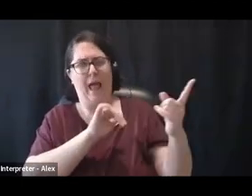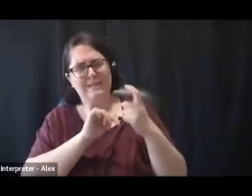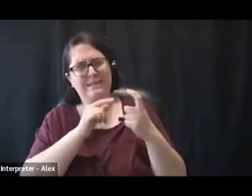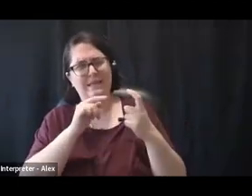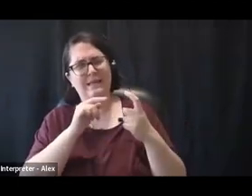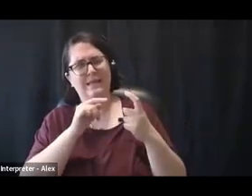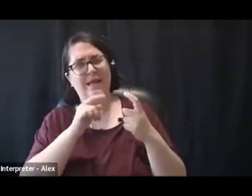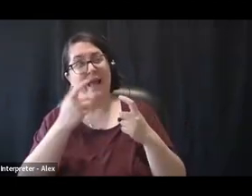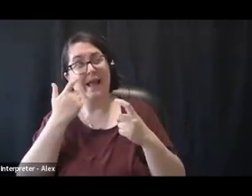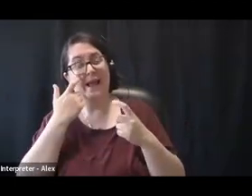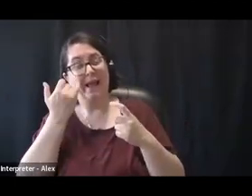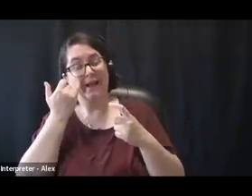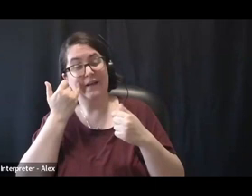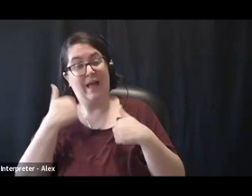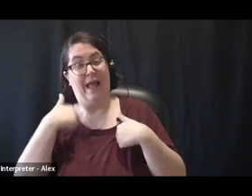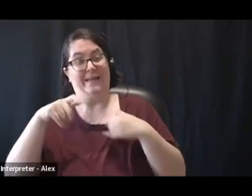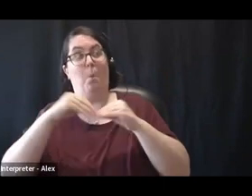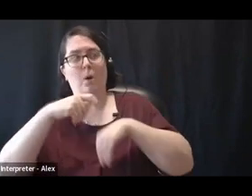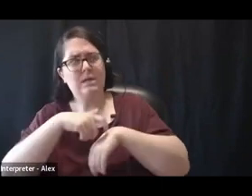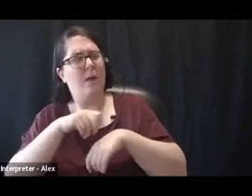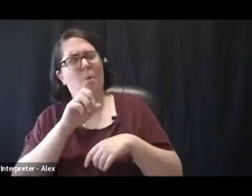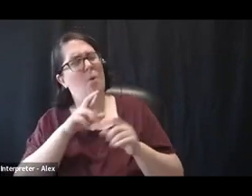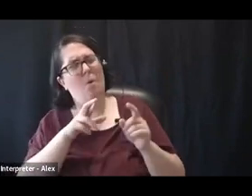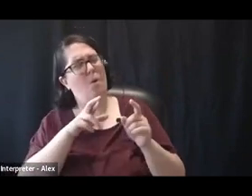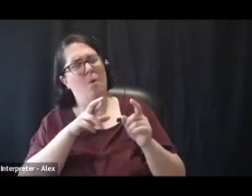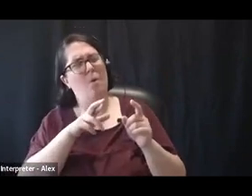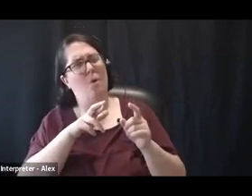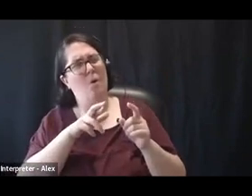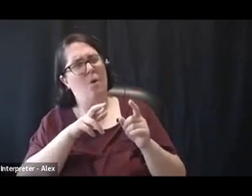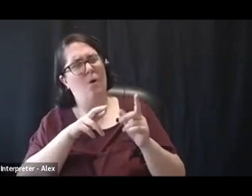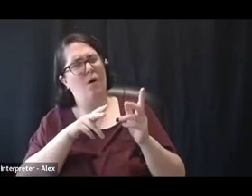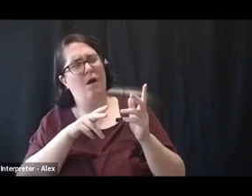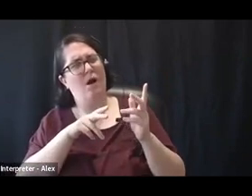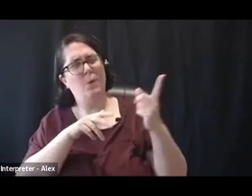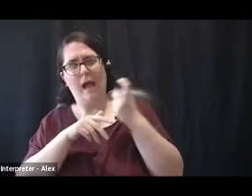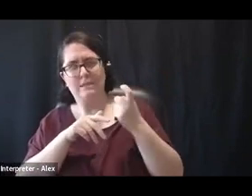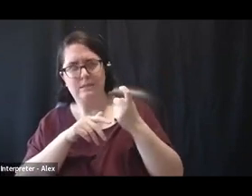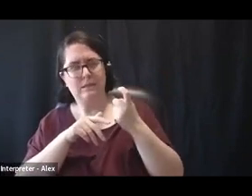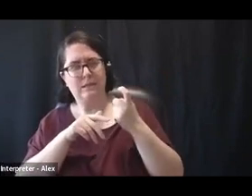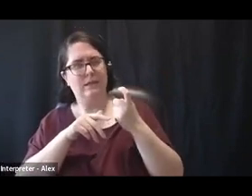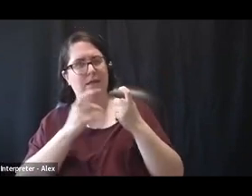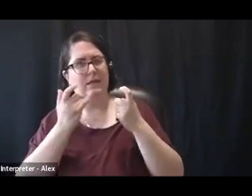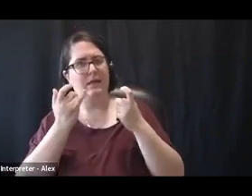if it's going to take more time, or are you asking me if